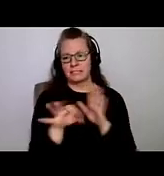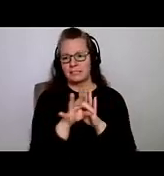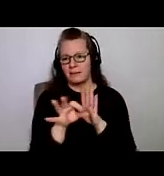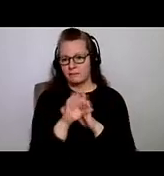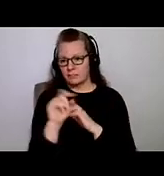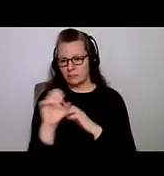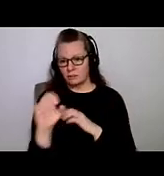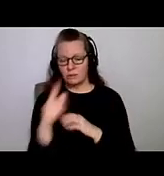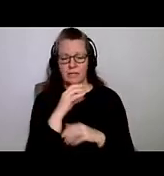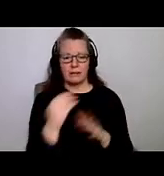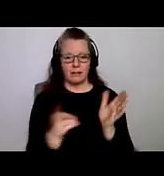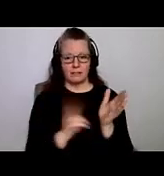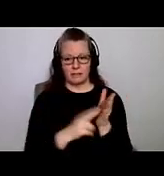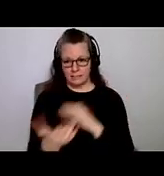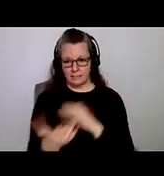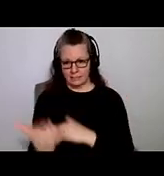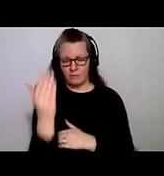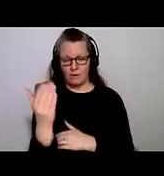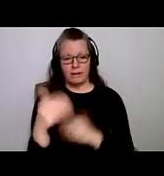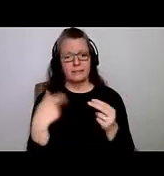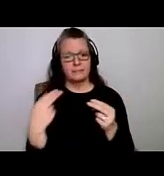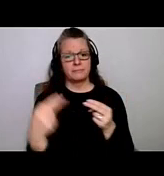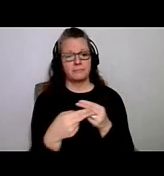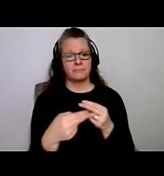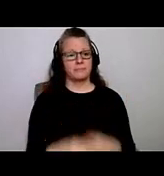this morning. Next slide, please.